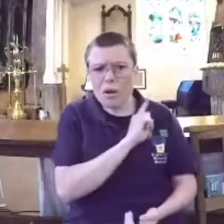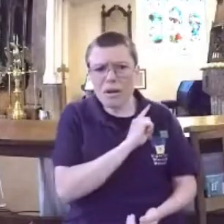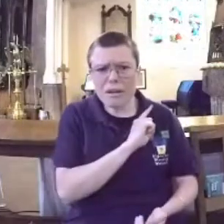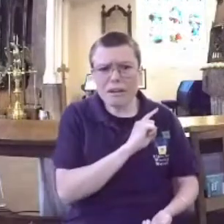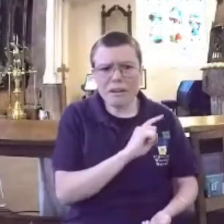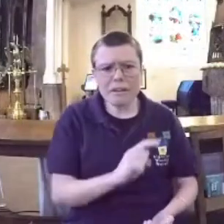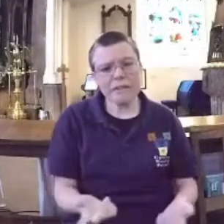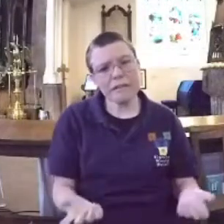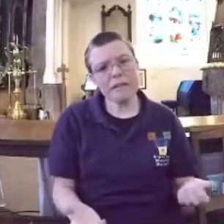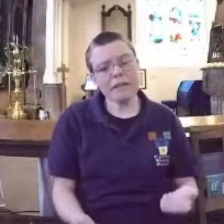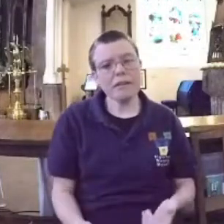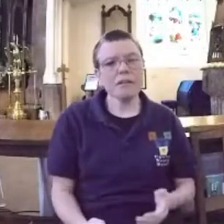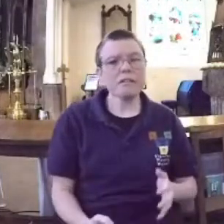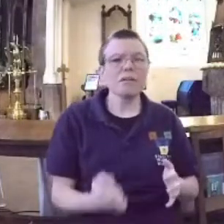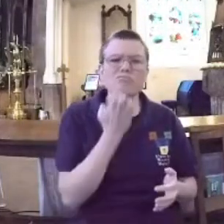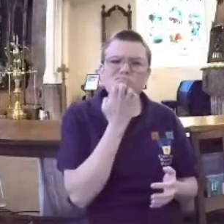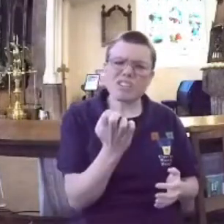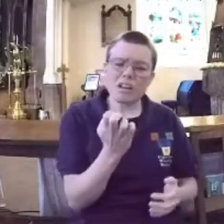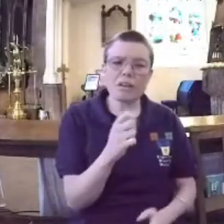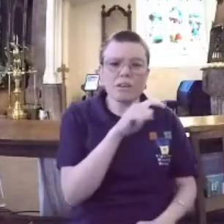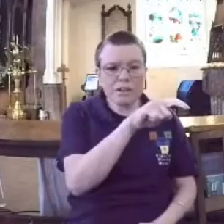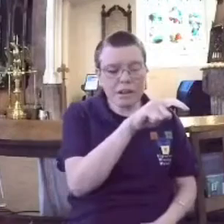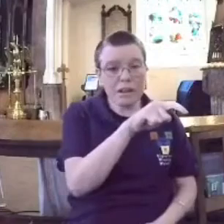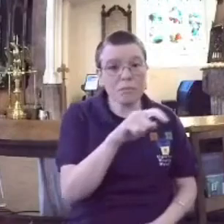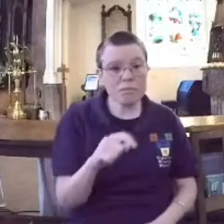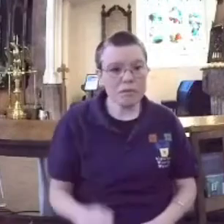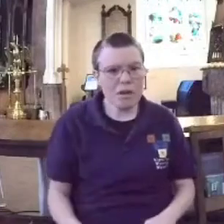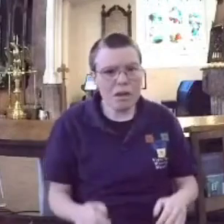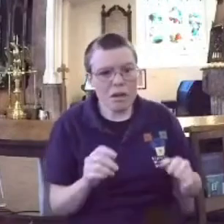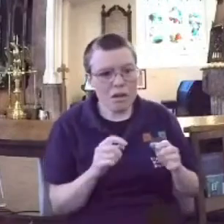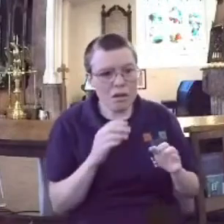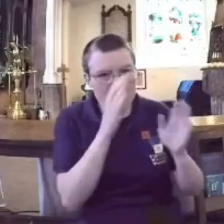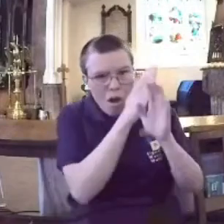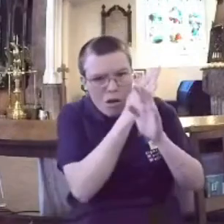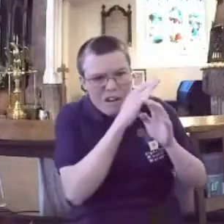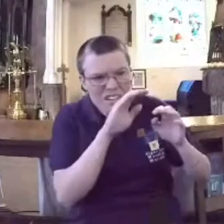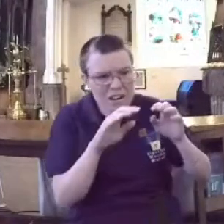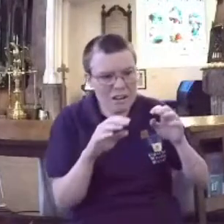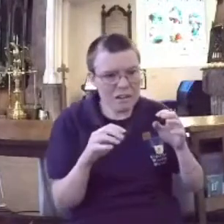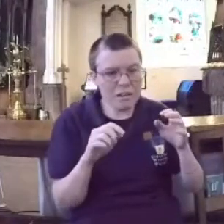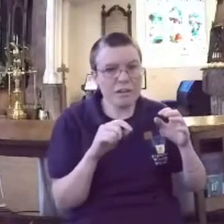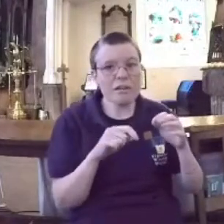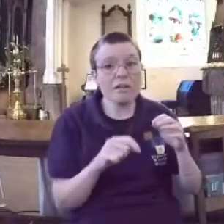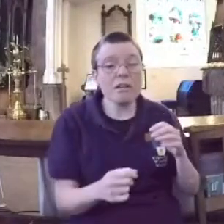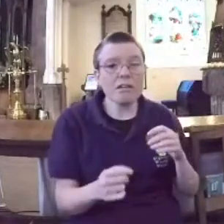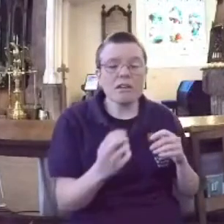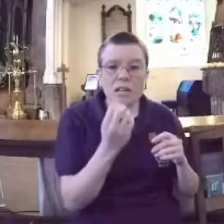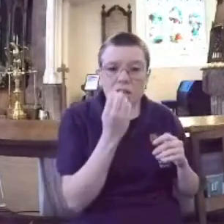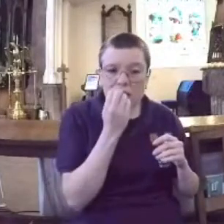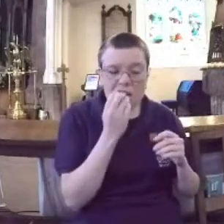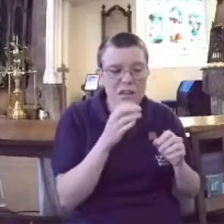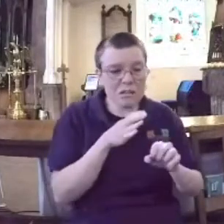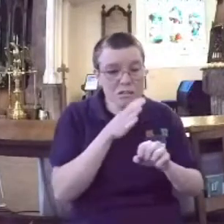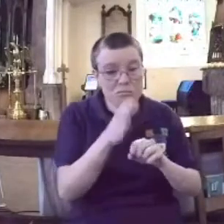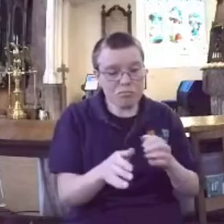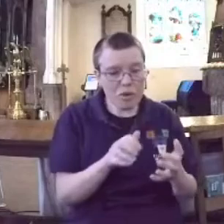22. David spent some time on the run, hiding in caves, eating consecrated bread when hungry, because King